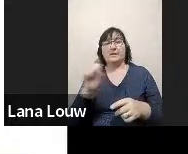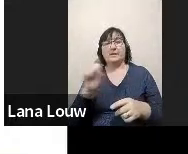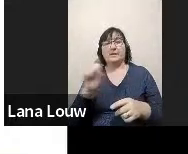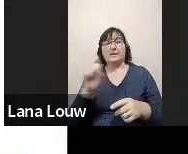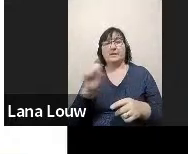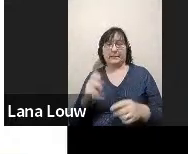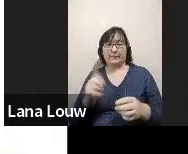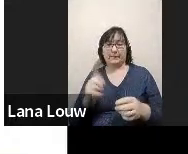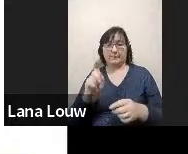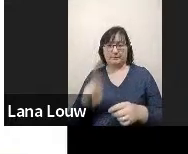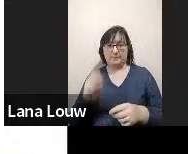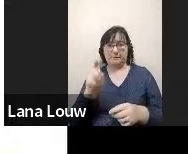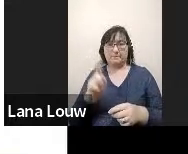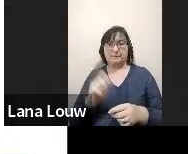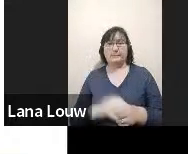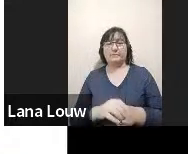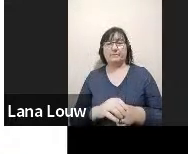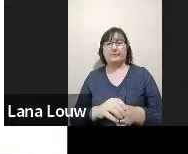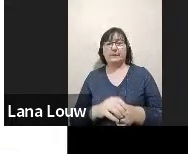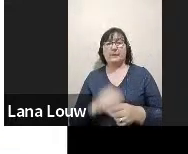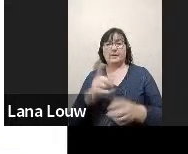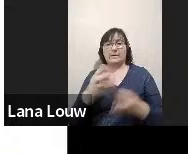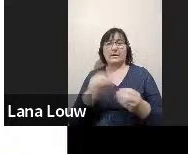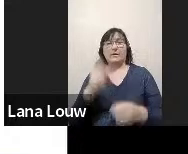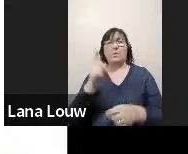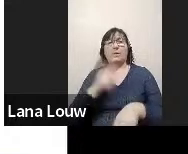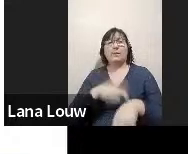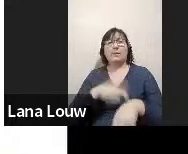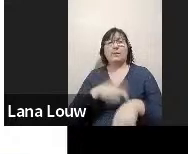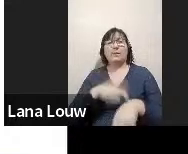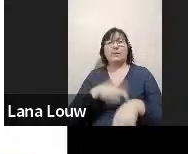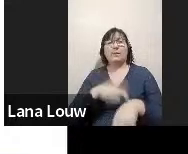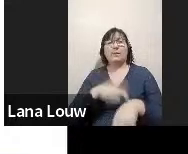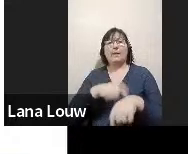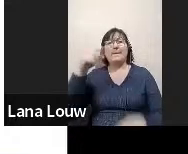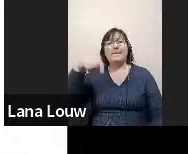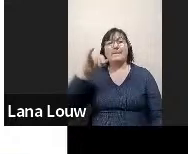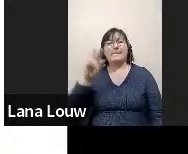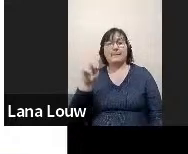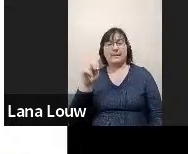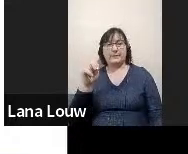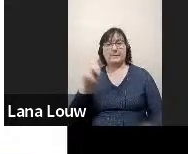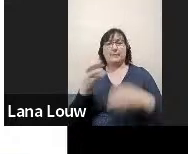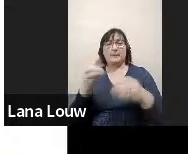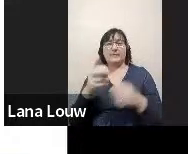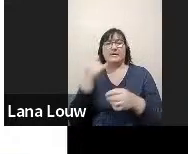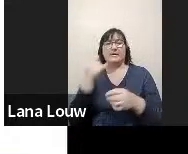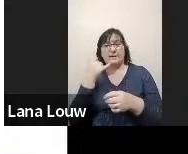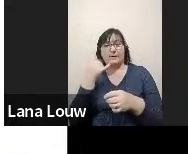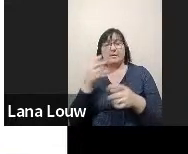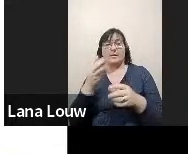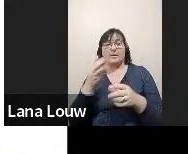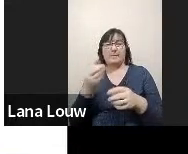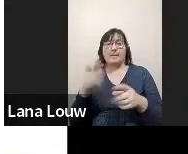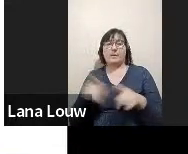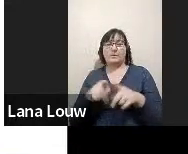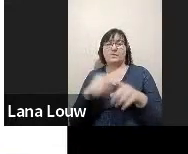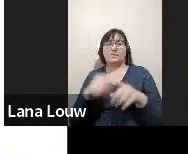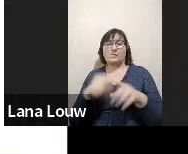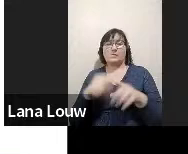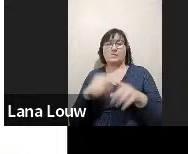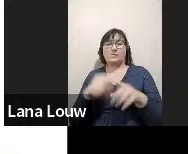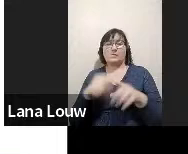a one-time PIN. Now it'll come up with an email address and it'll come up with a cell phone number. So provided the merge is